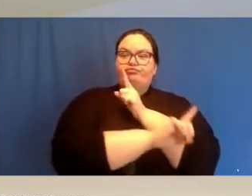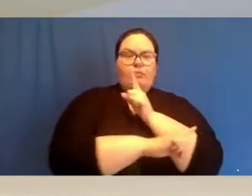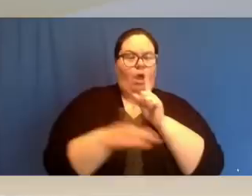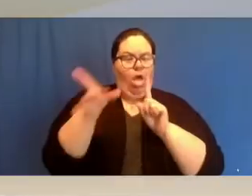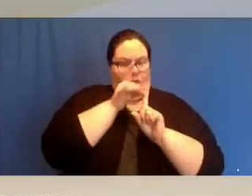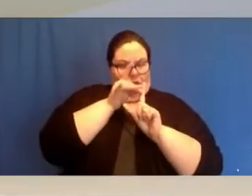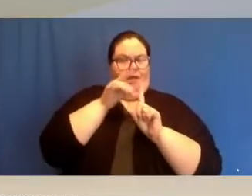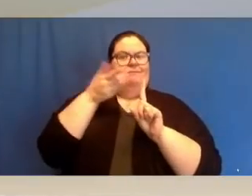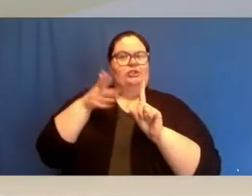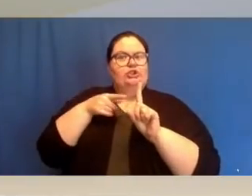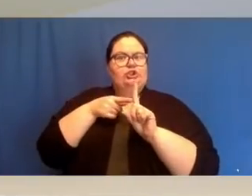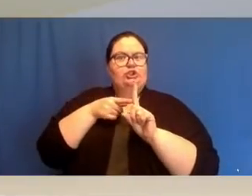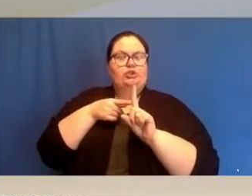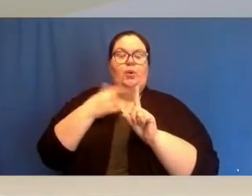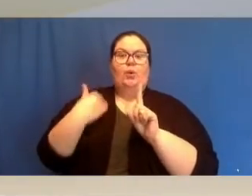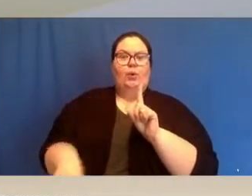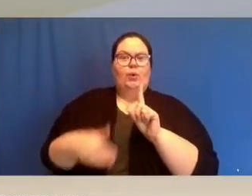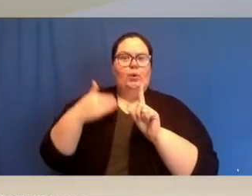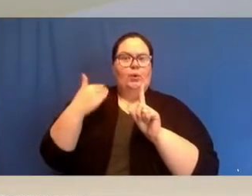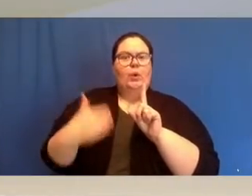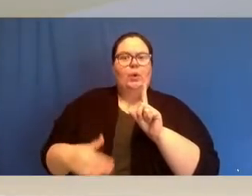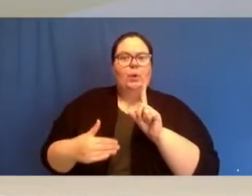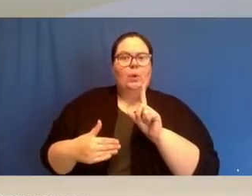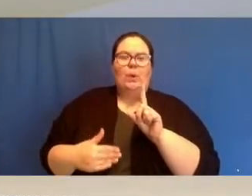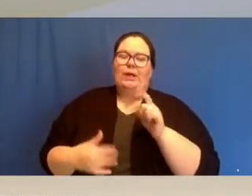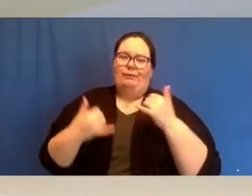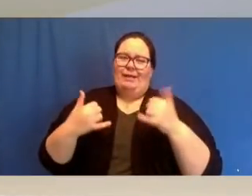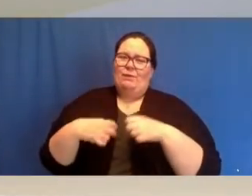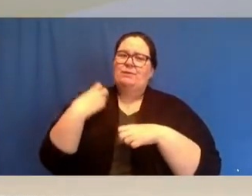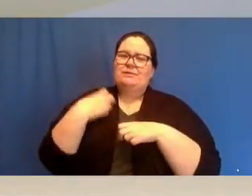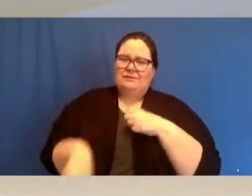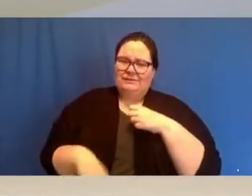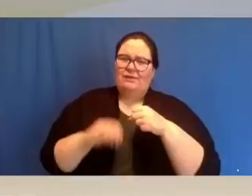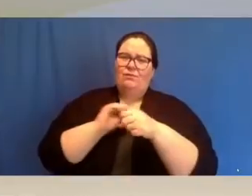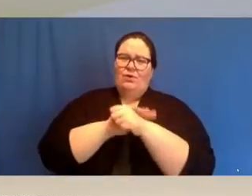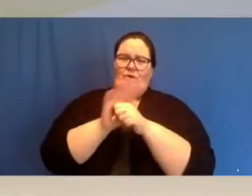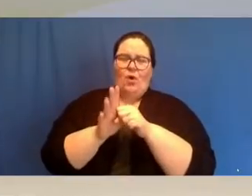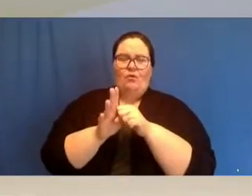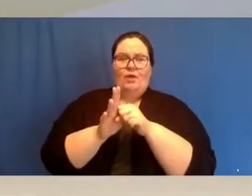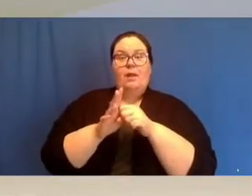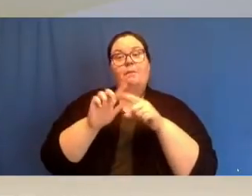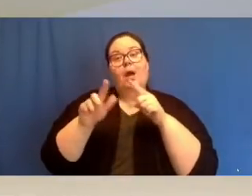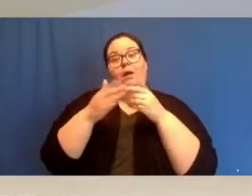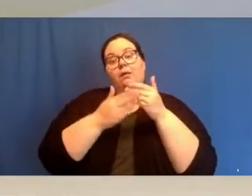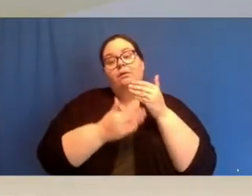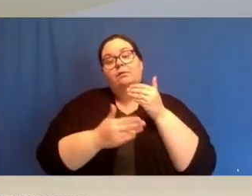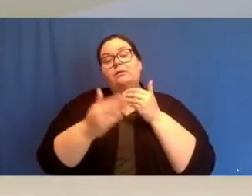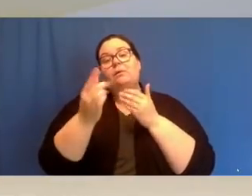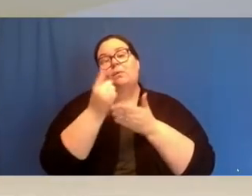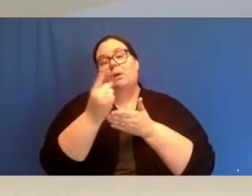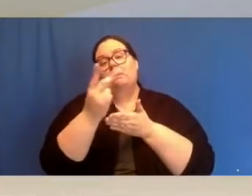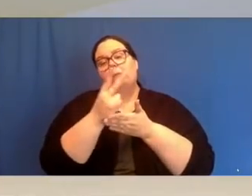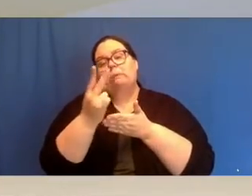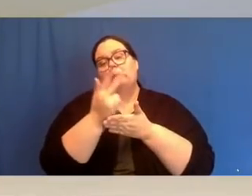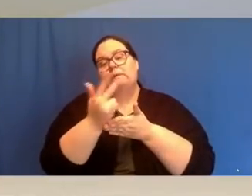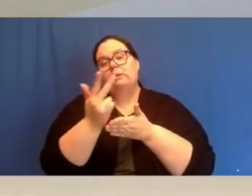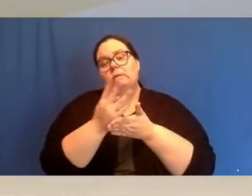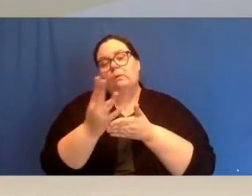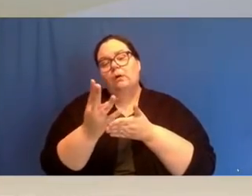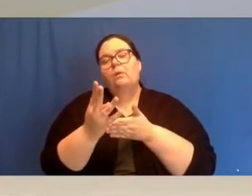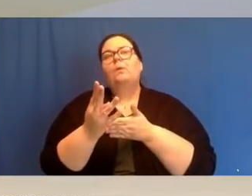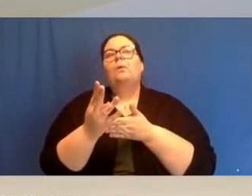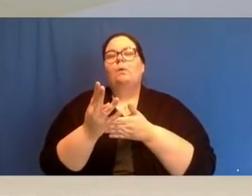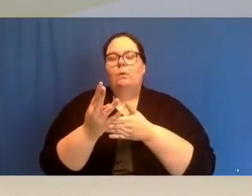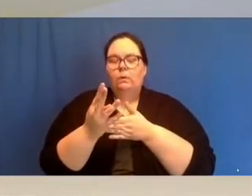While we are currently having a tough time with COVID, it is clear the road ahead of us over the next few weeks is going to be very